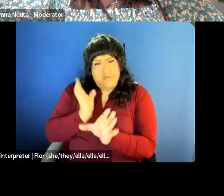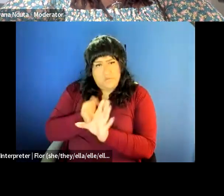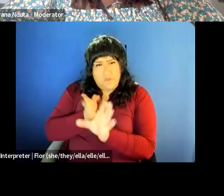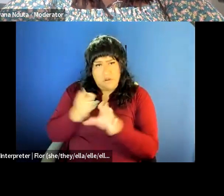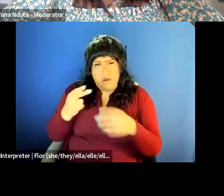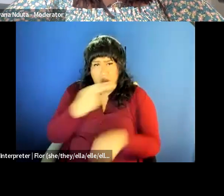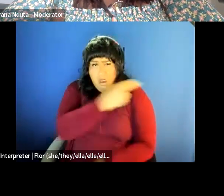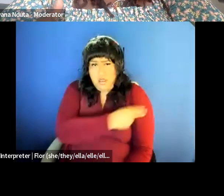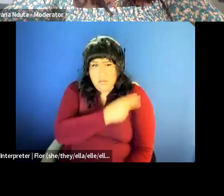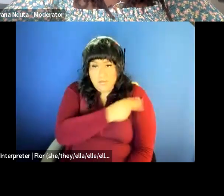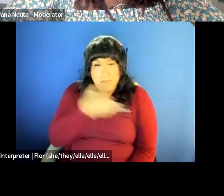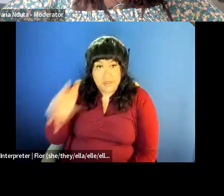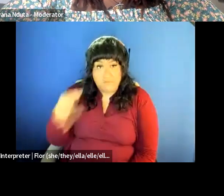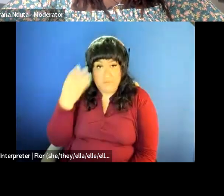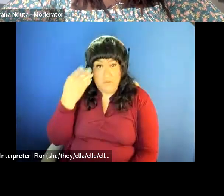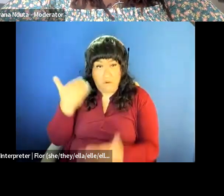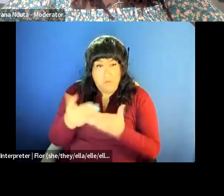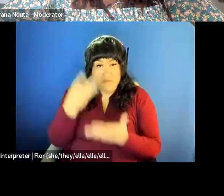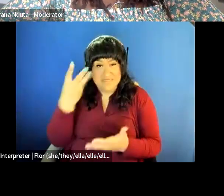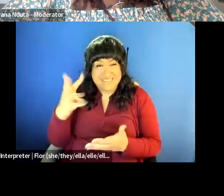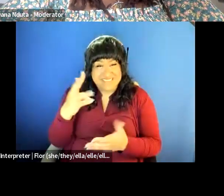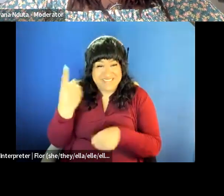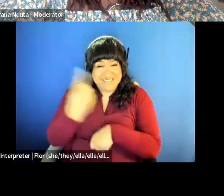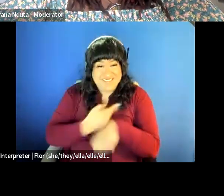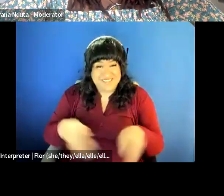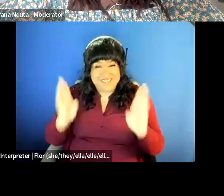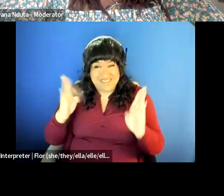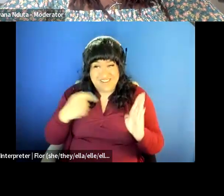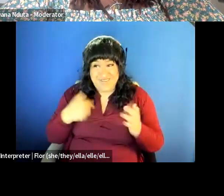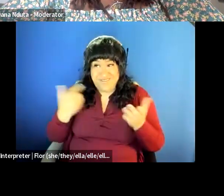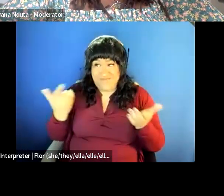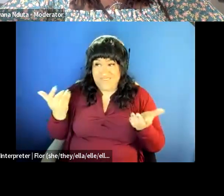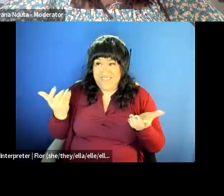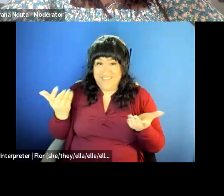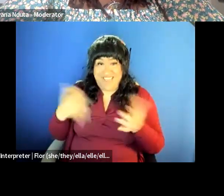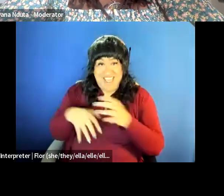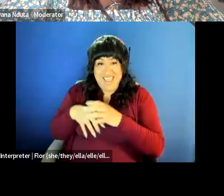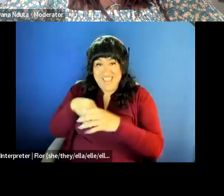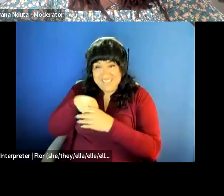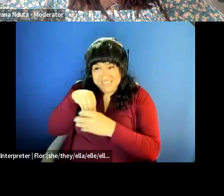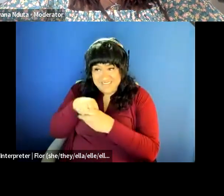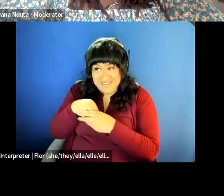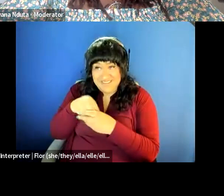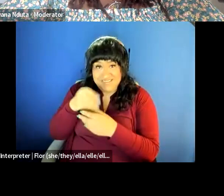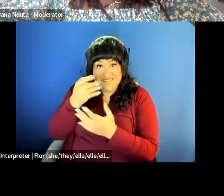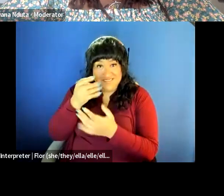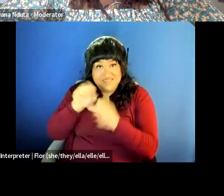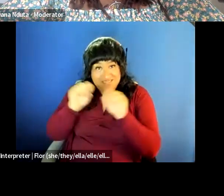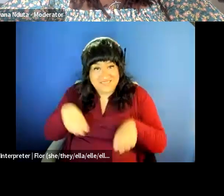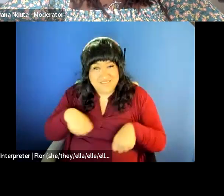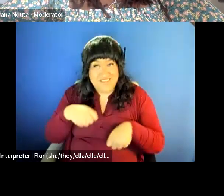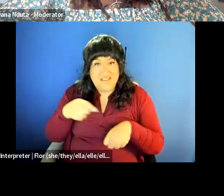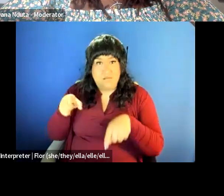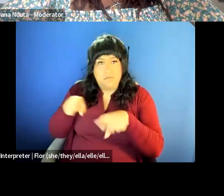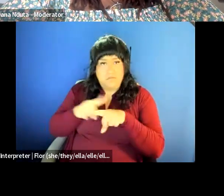and being almost like an insider with outsider information to see the injustice, you know, to